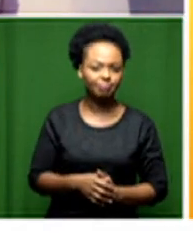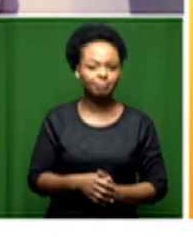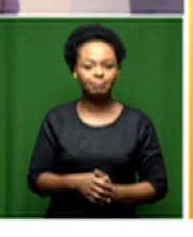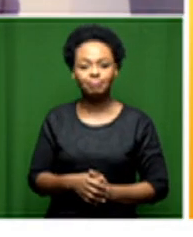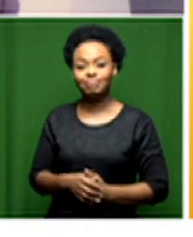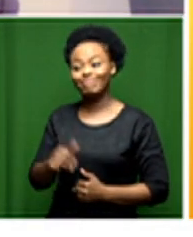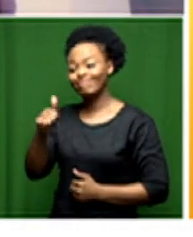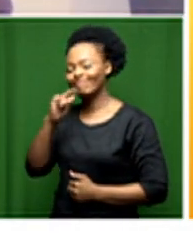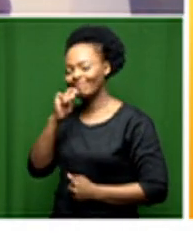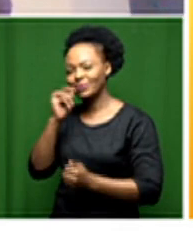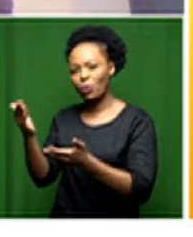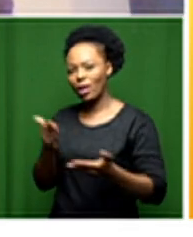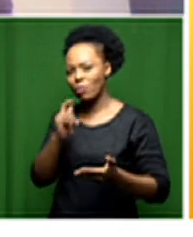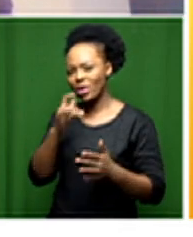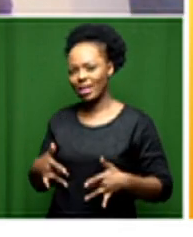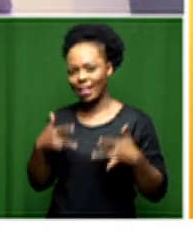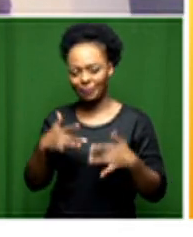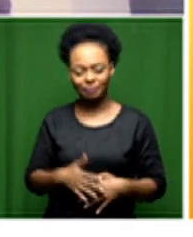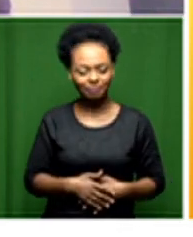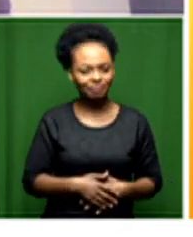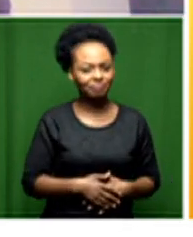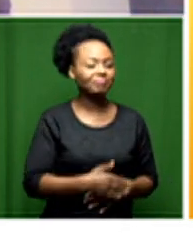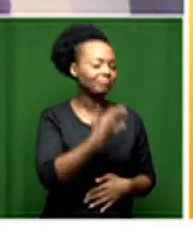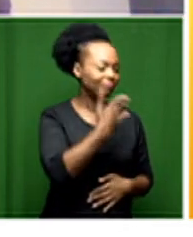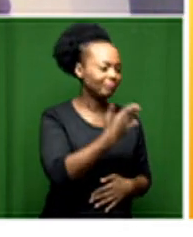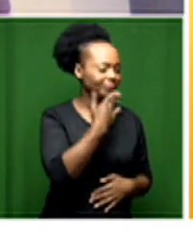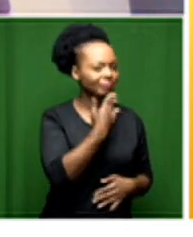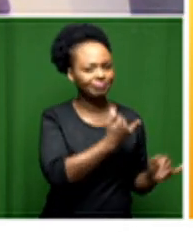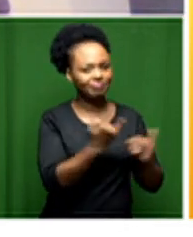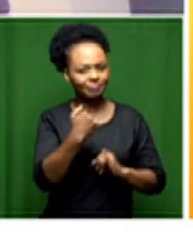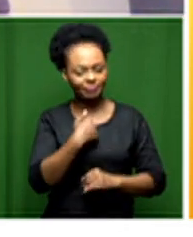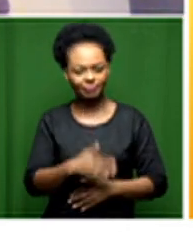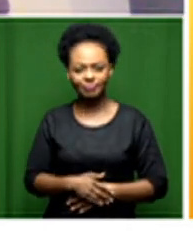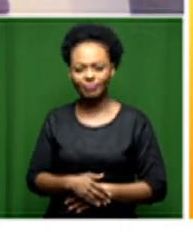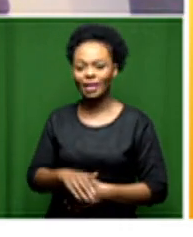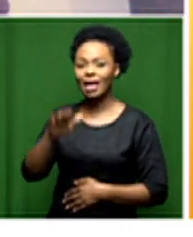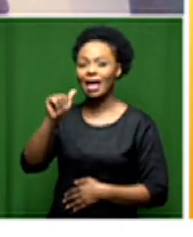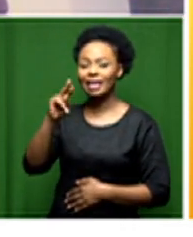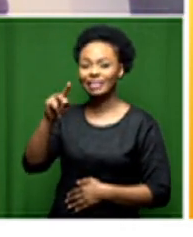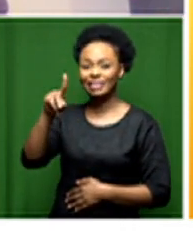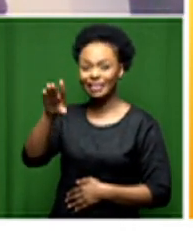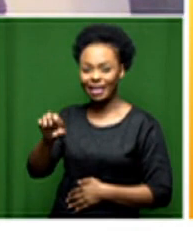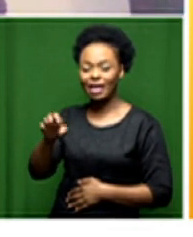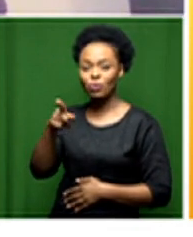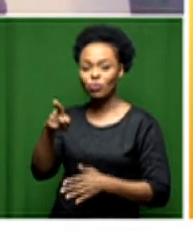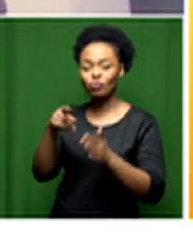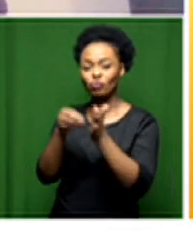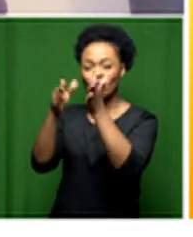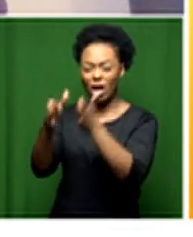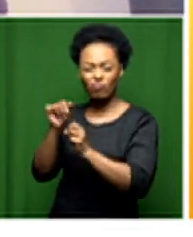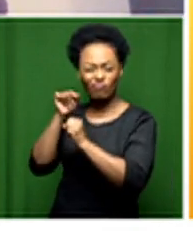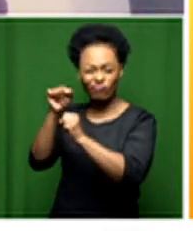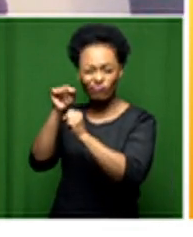Thank you. Thank you for having me. Now, Andile, what we're seeing at the moment is, of course, student protests that have